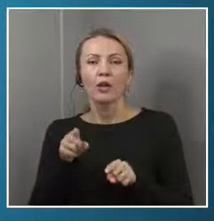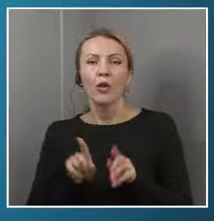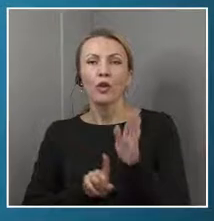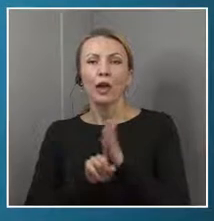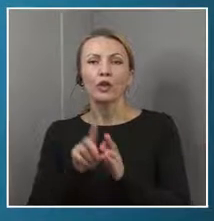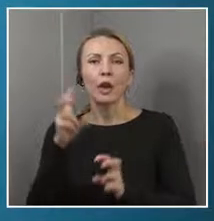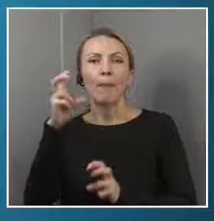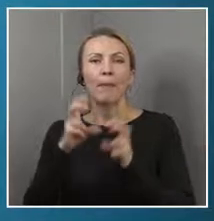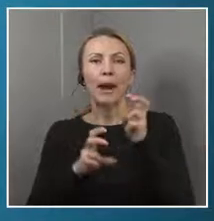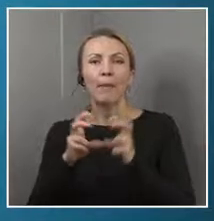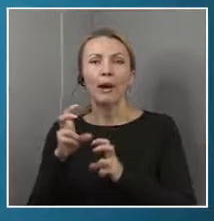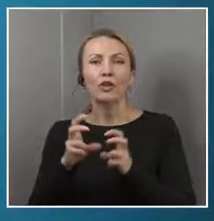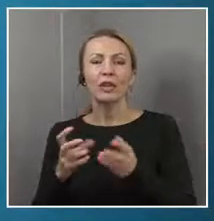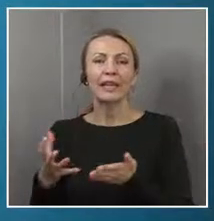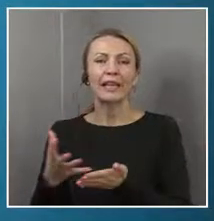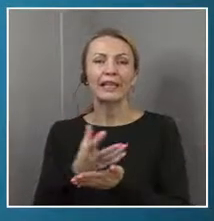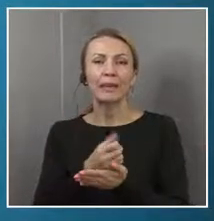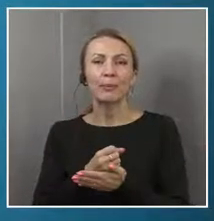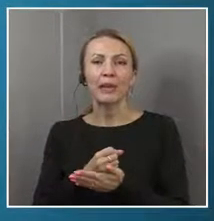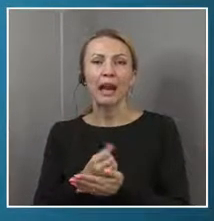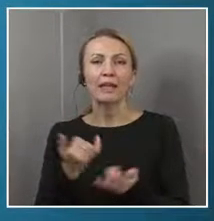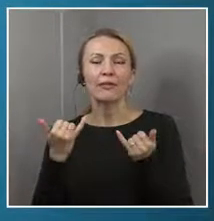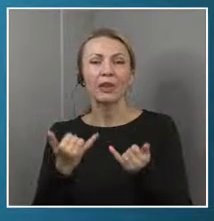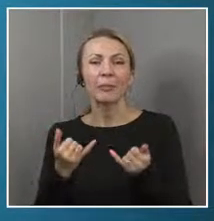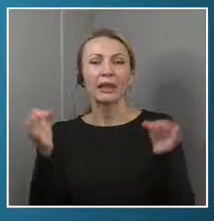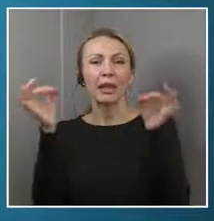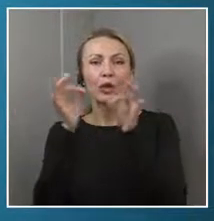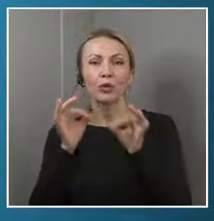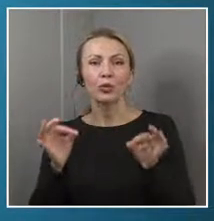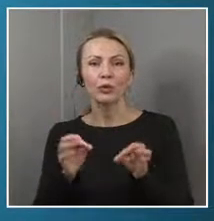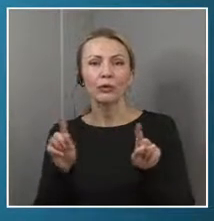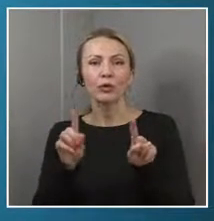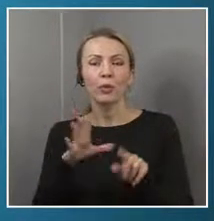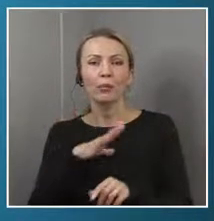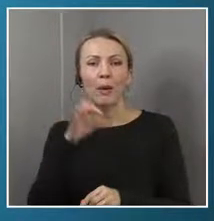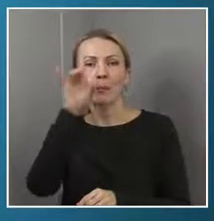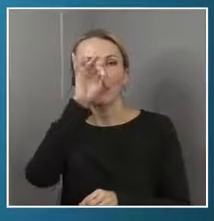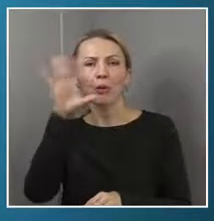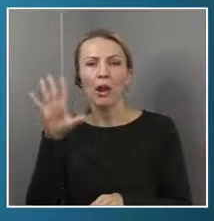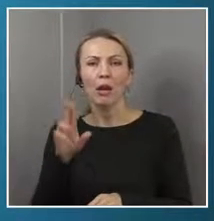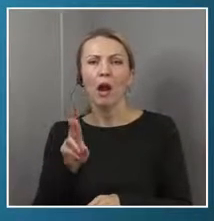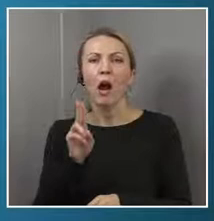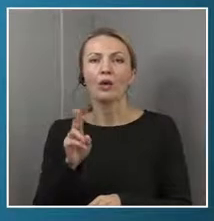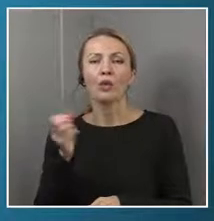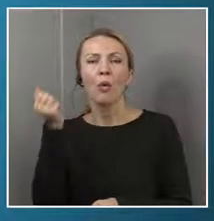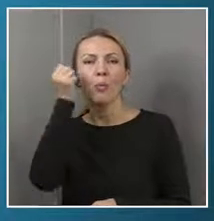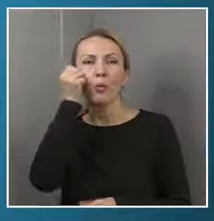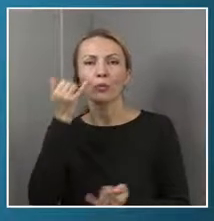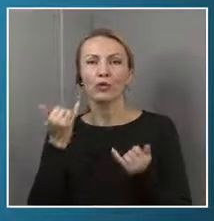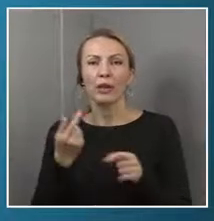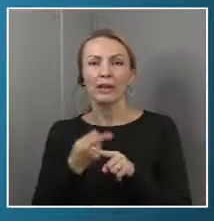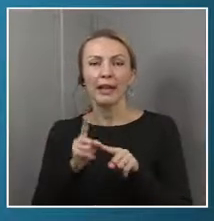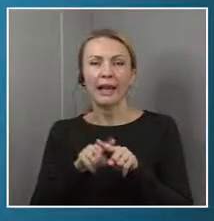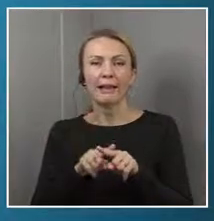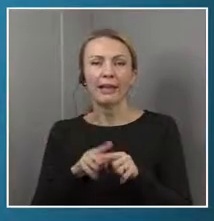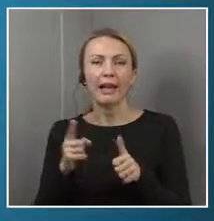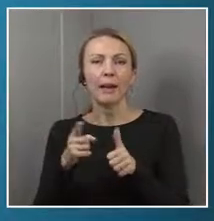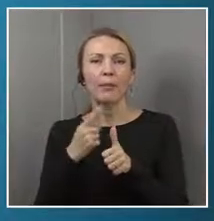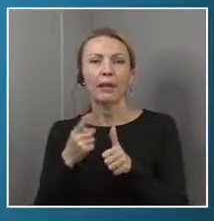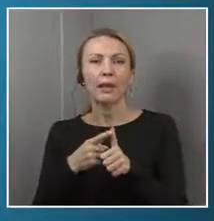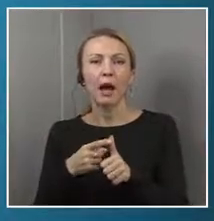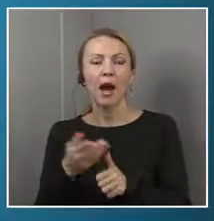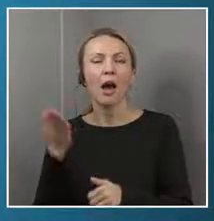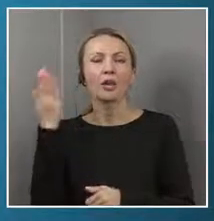that day. And who recognizes many of these names anymore? But these were the most sought after artists when